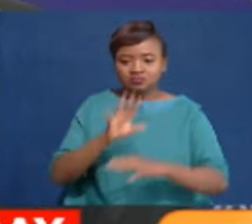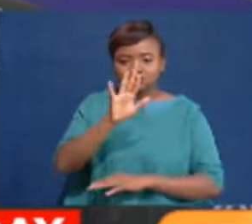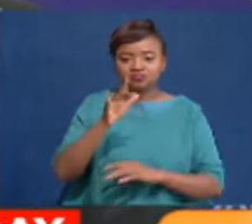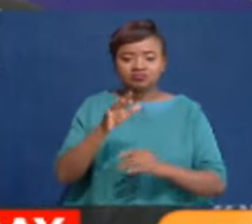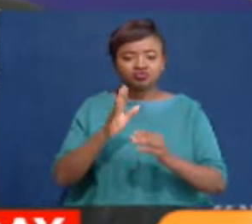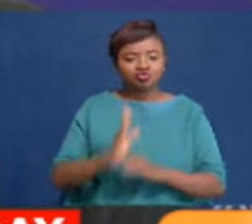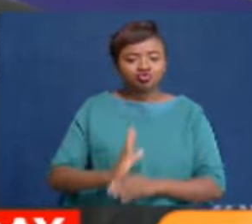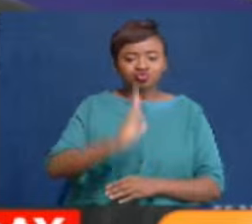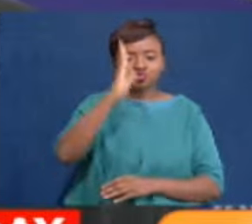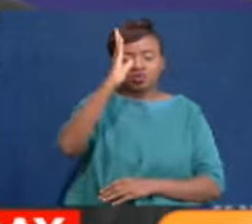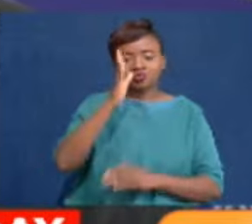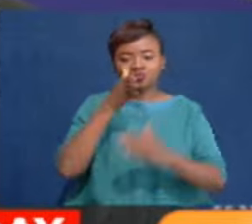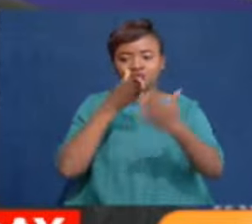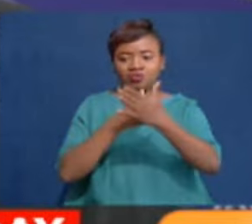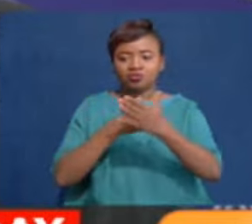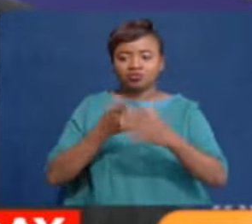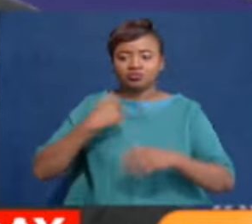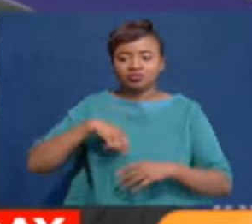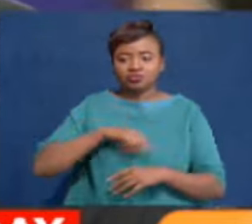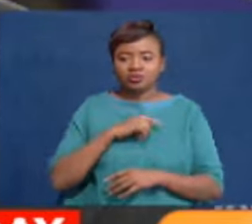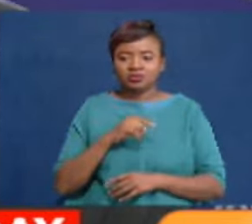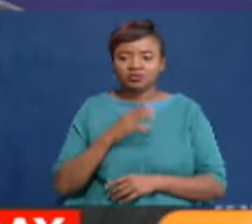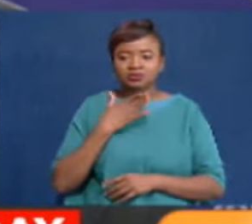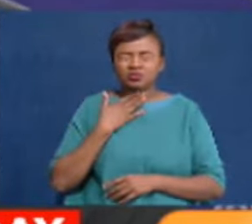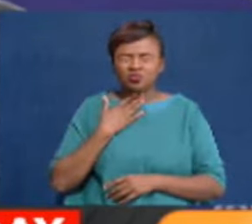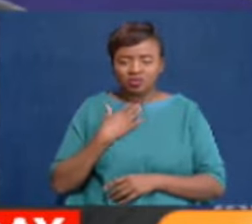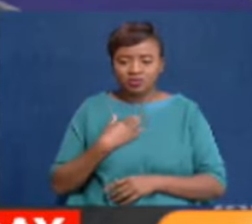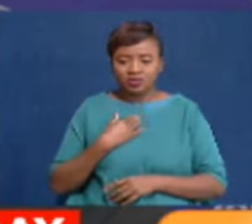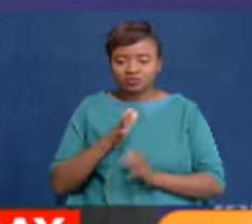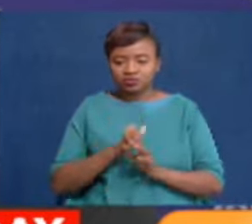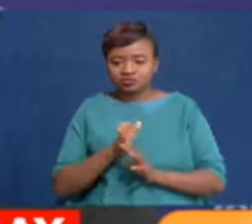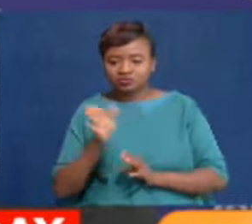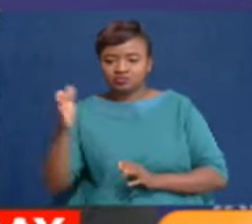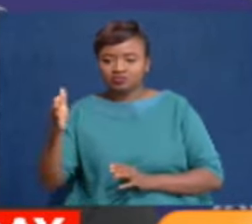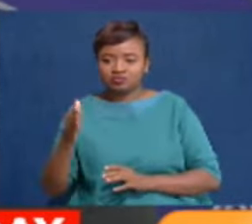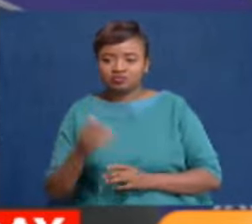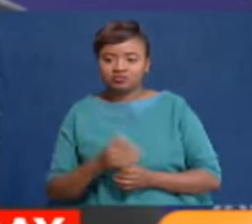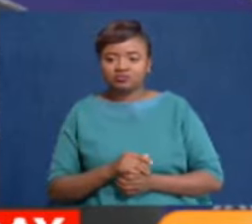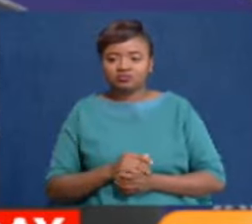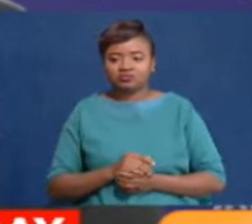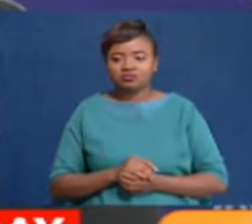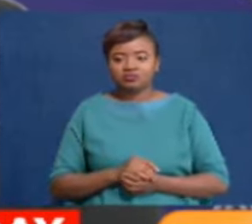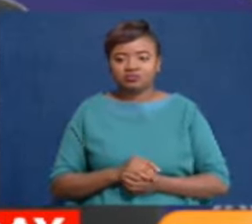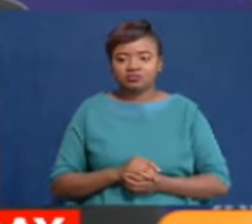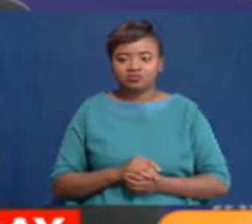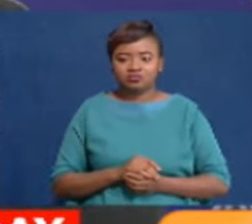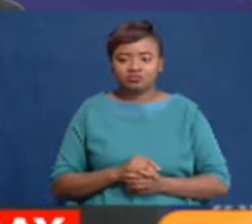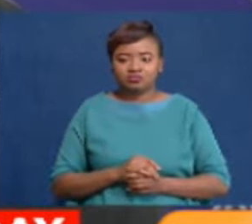are trained not to aim the ball out inside, to aim the ball outside, to get the